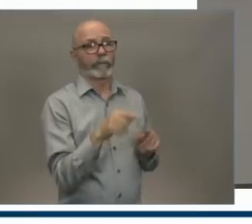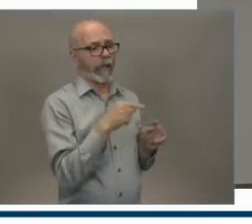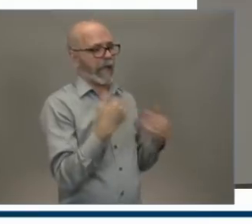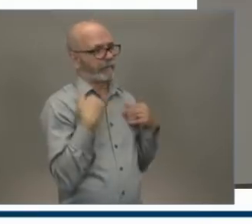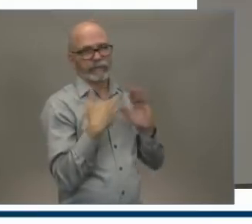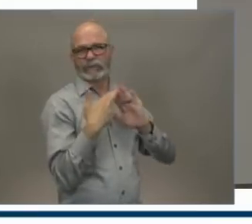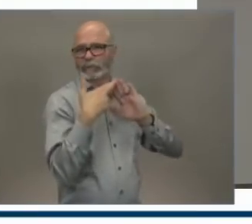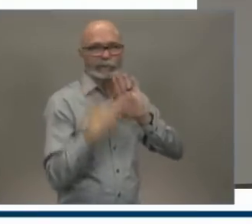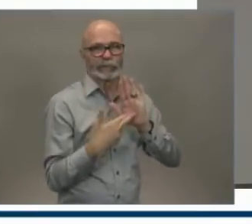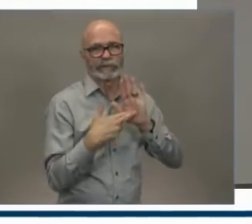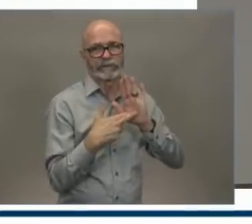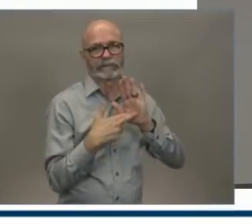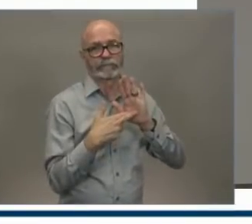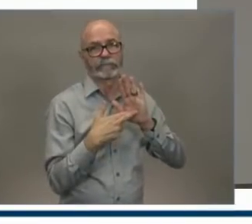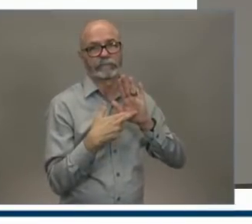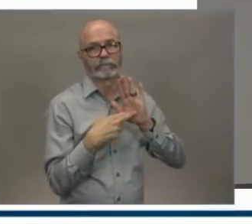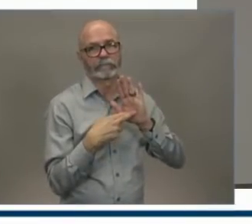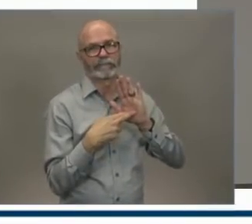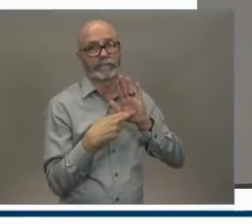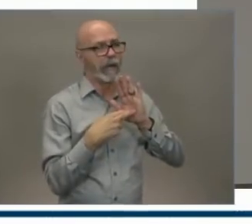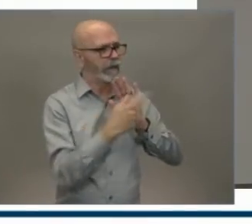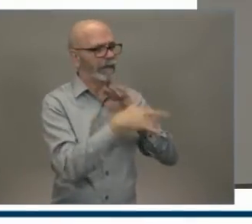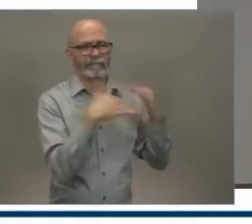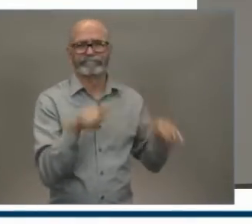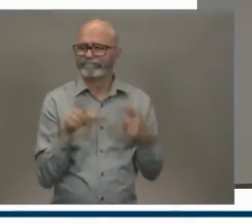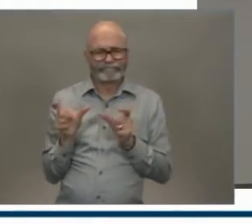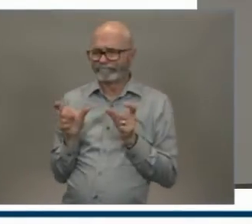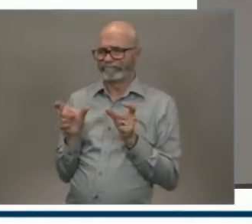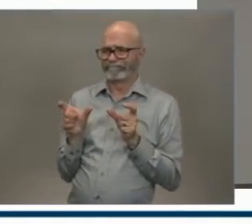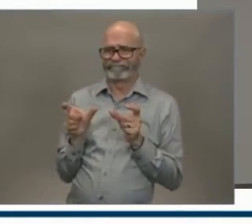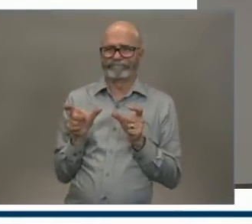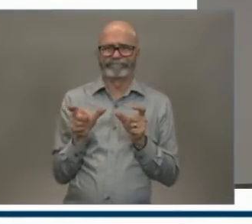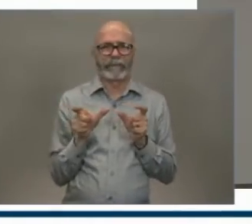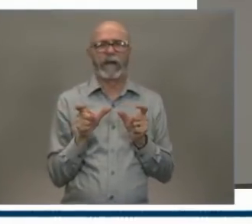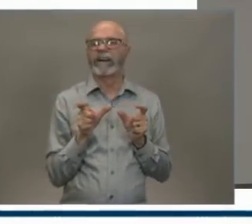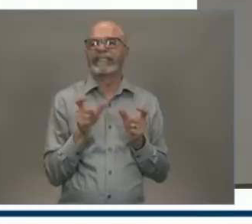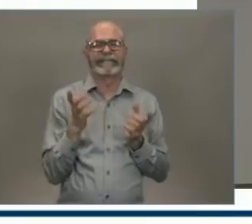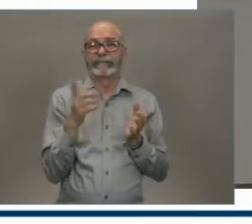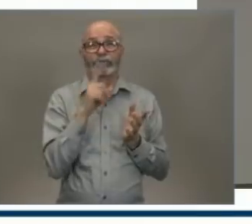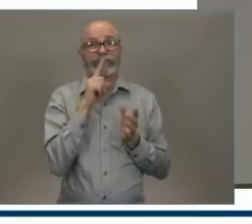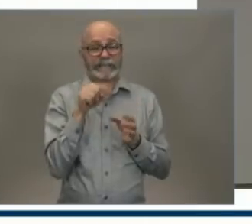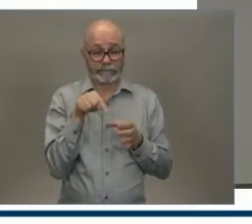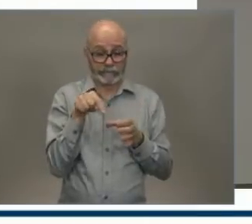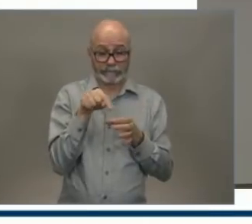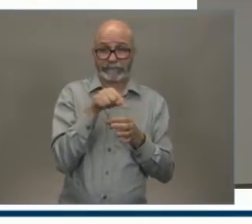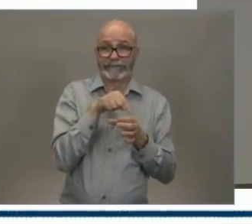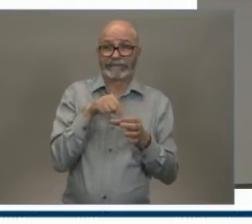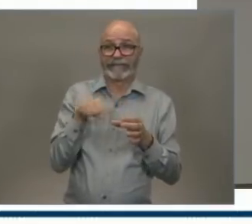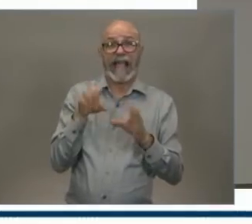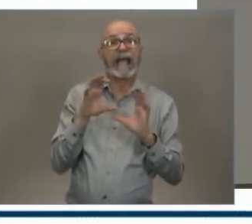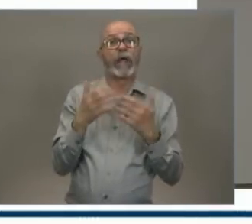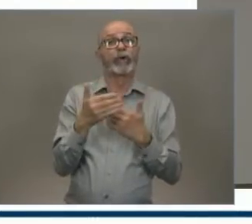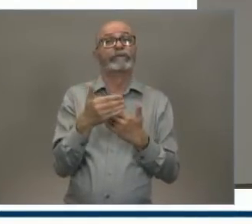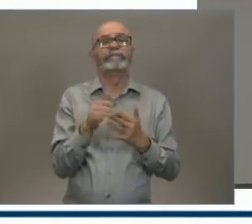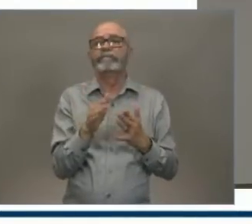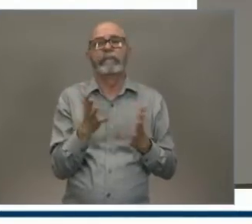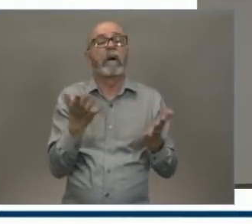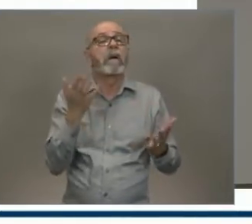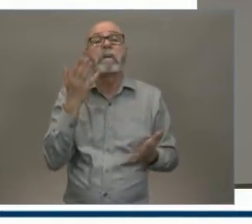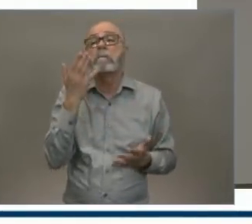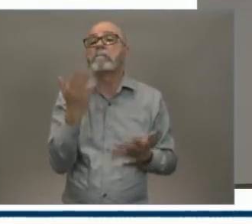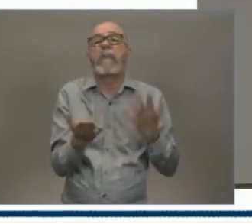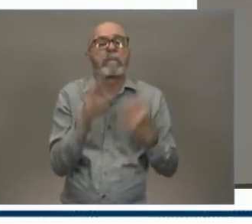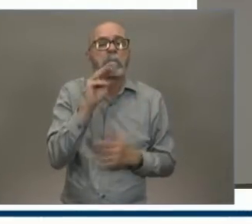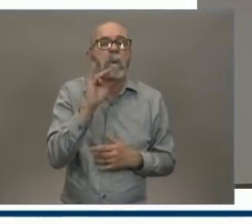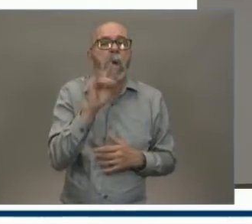that creates an environment so that people would be considered at the most moderate risk, even with another person, a known case of COVID in that